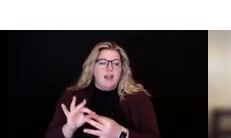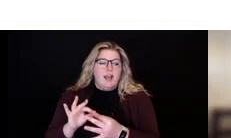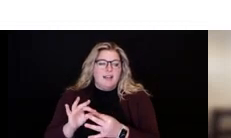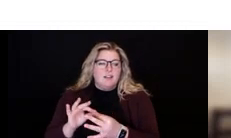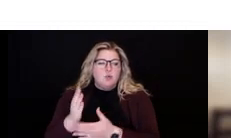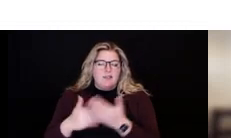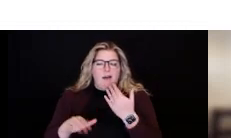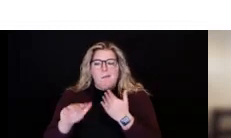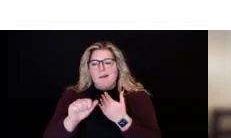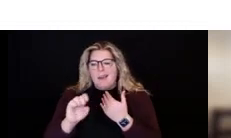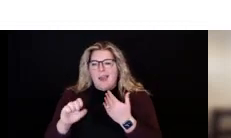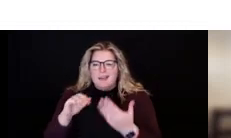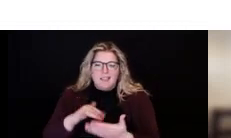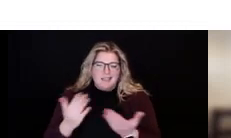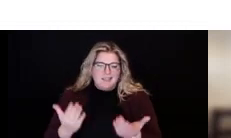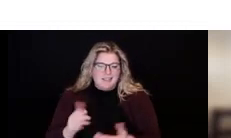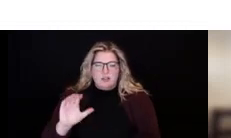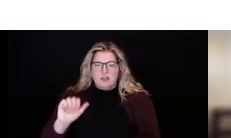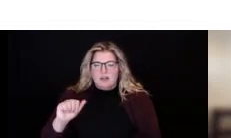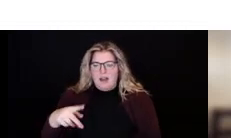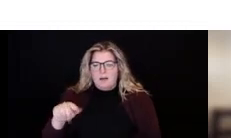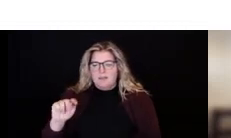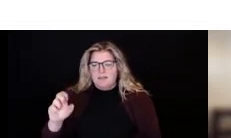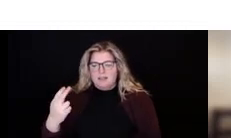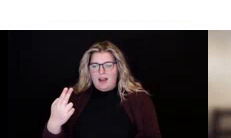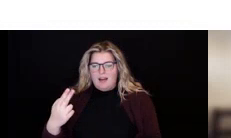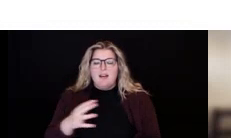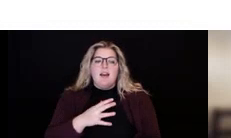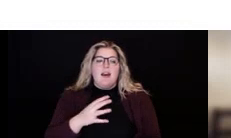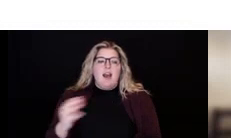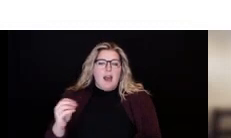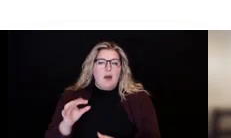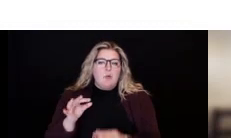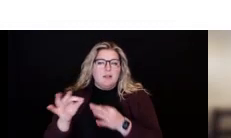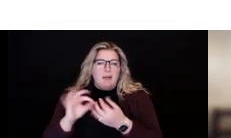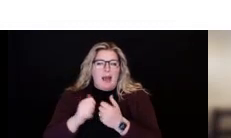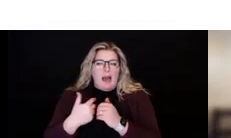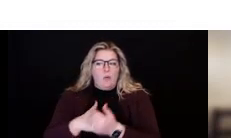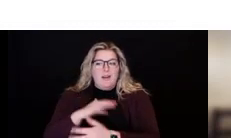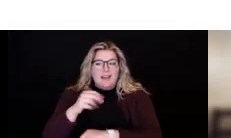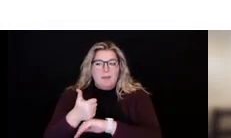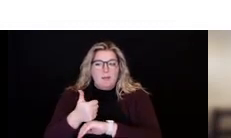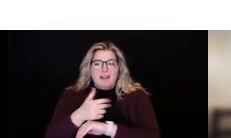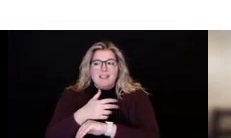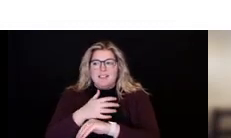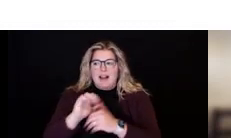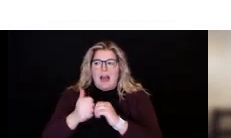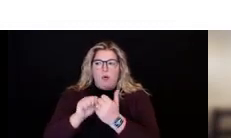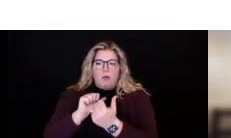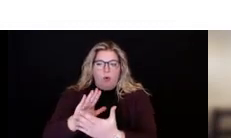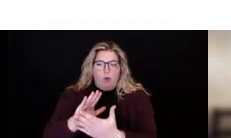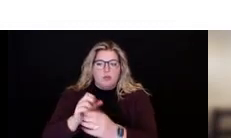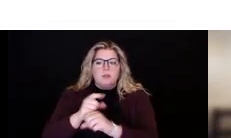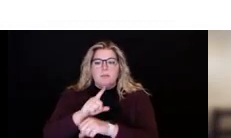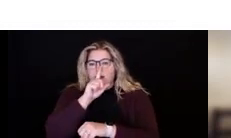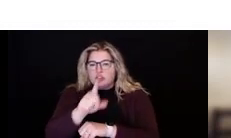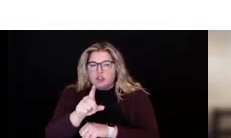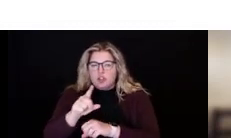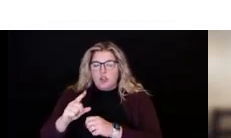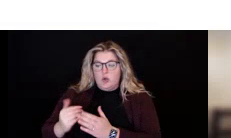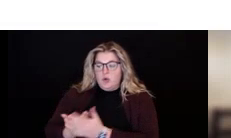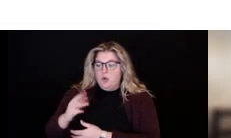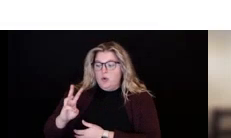studies at CapTech and how we implemented an approach to making sure that we are integrating the